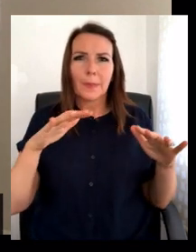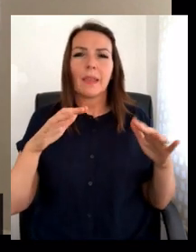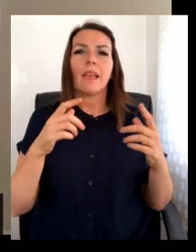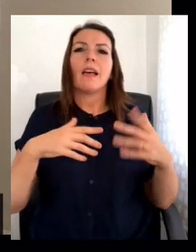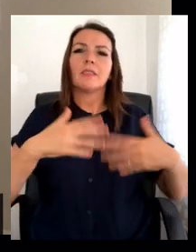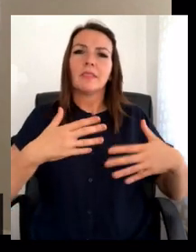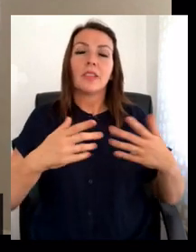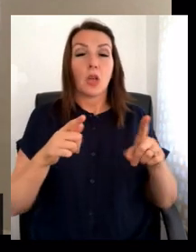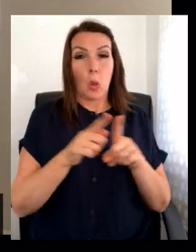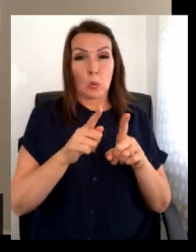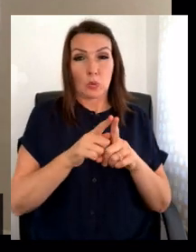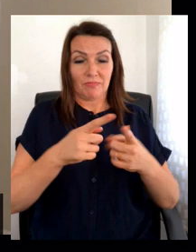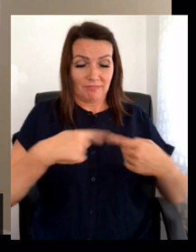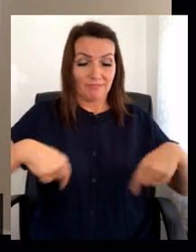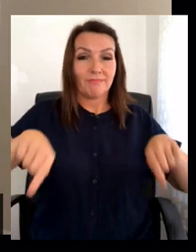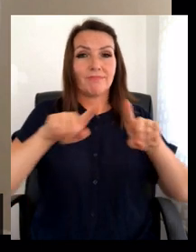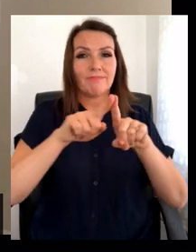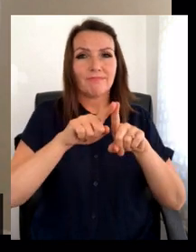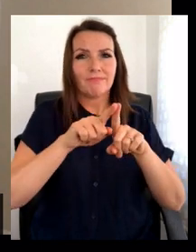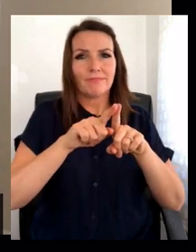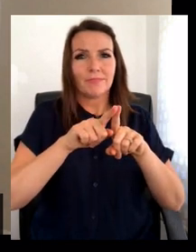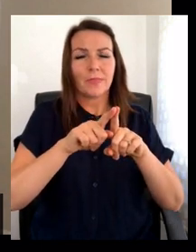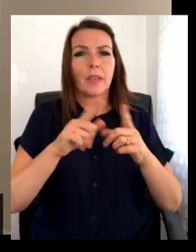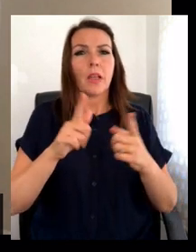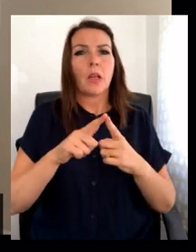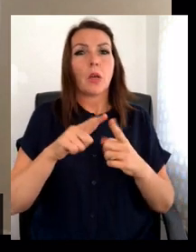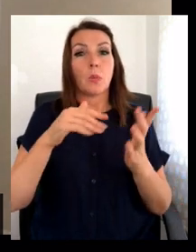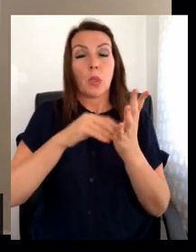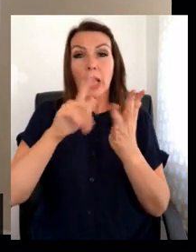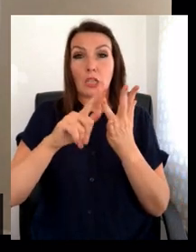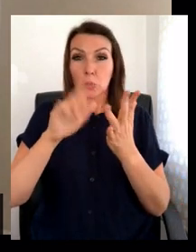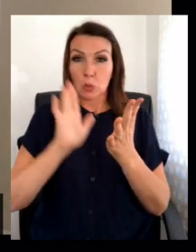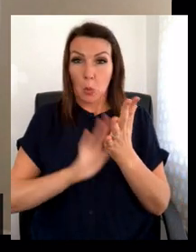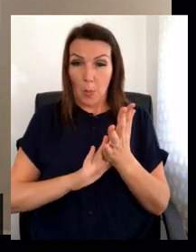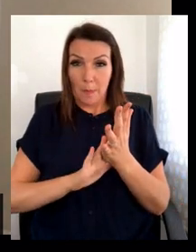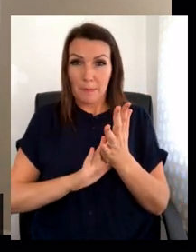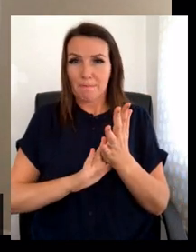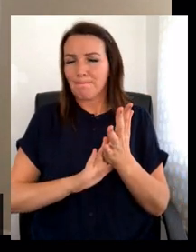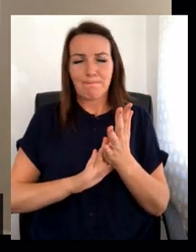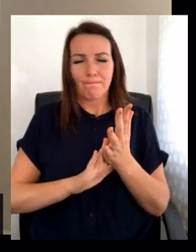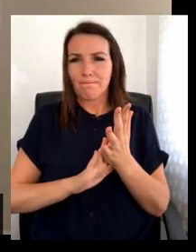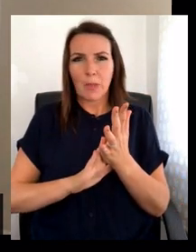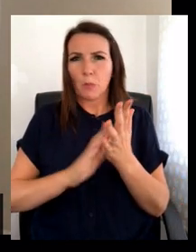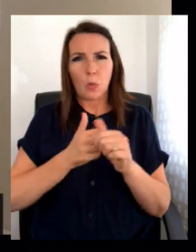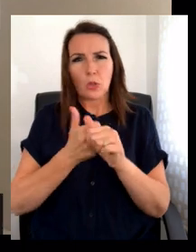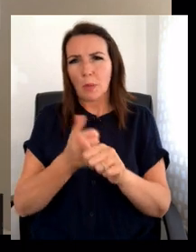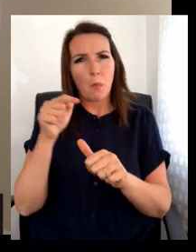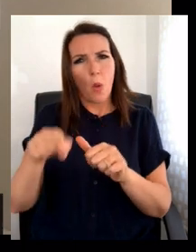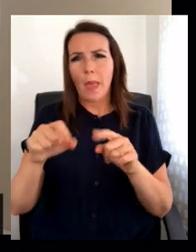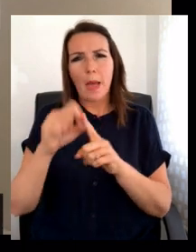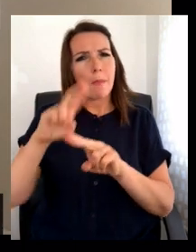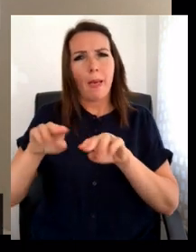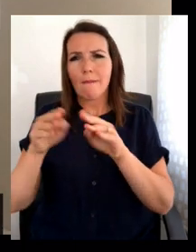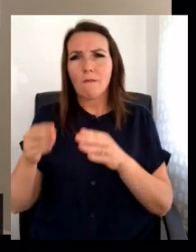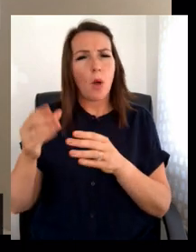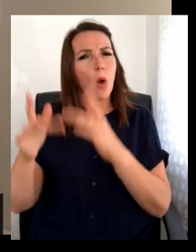because we didn't want to support Zoom, I spent a really long time assessing other video platforms, which is important.